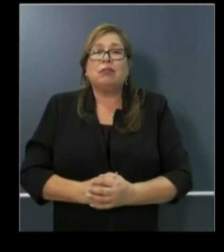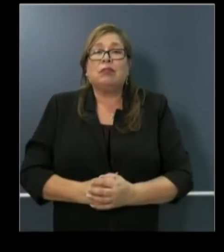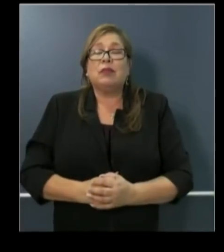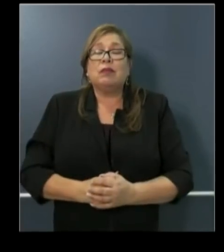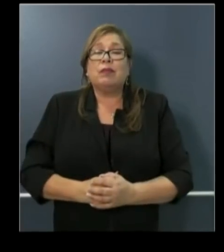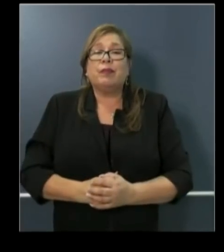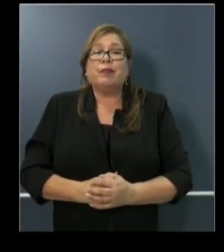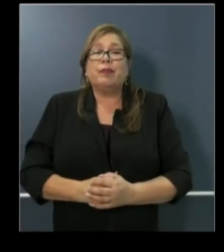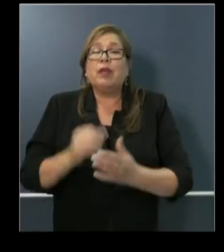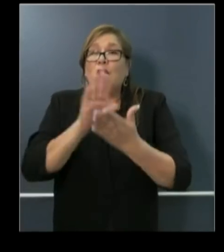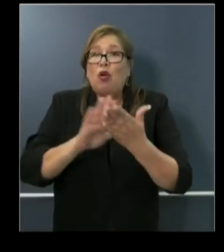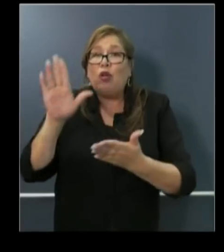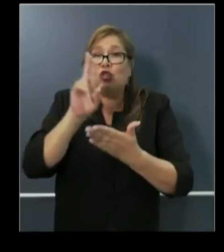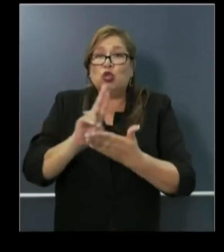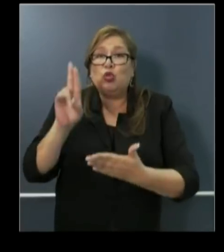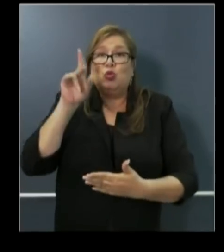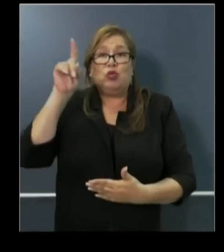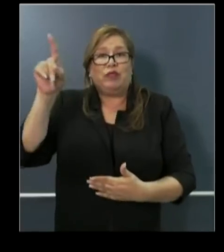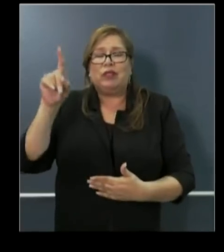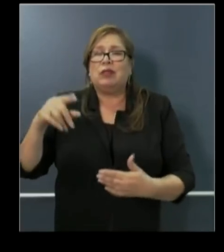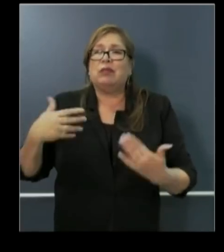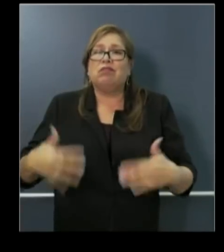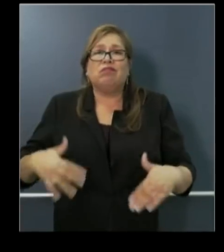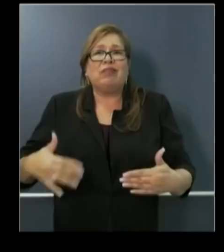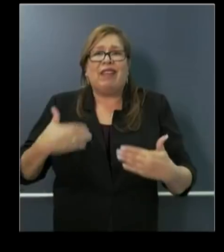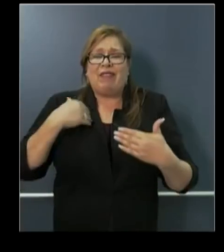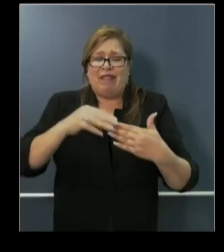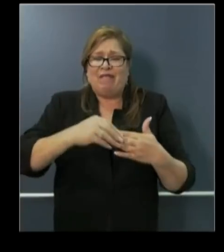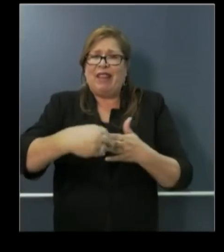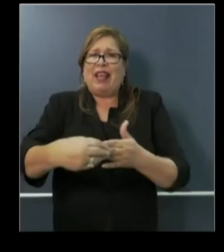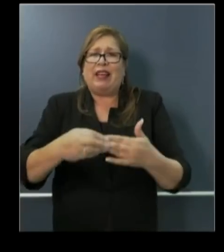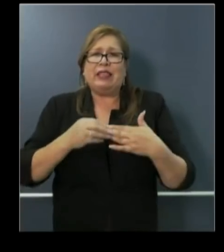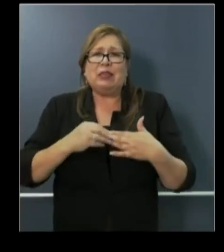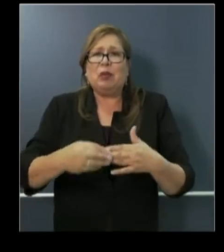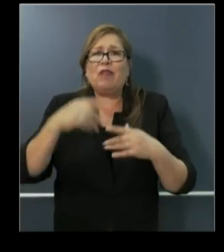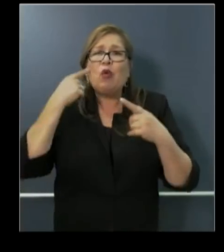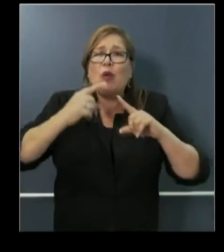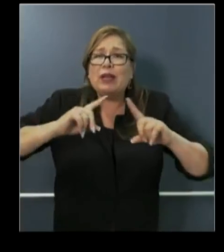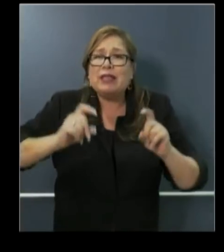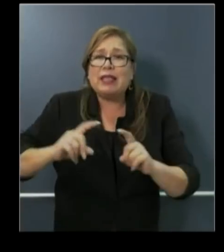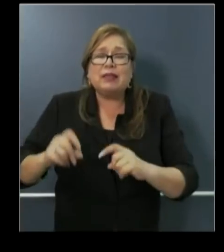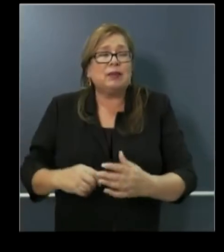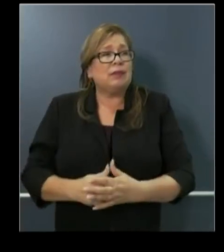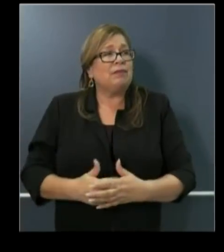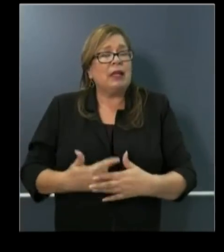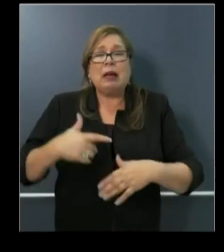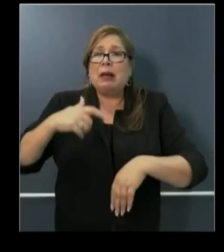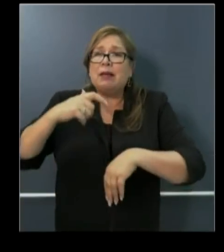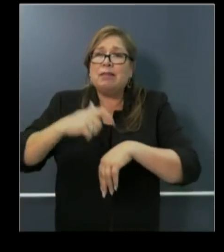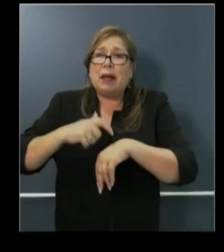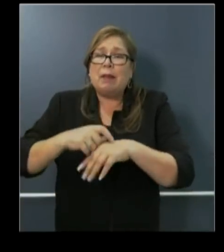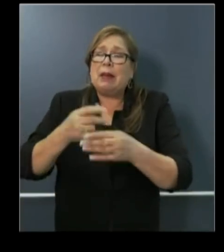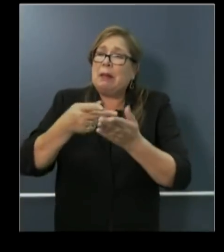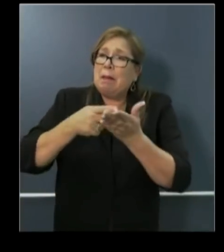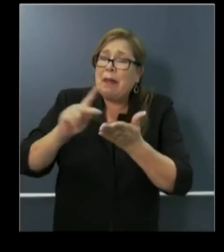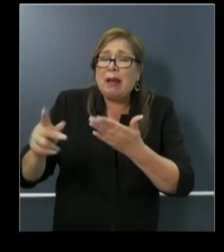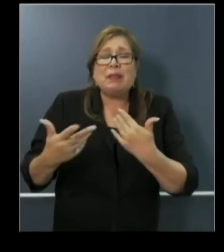are also extending a wide range of flexibilities for testing requirements, timing of payments, processes for